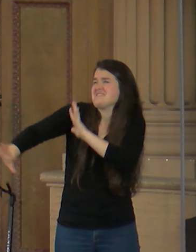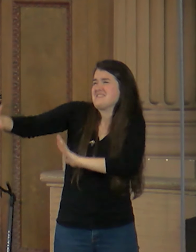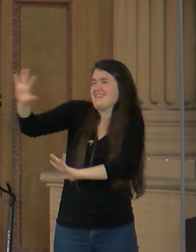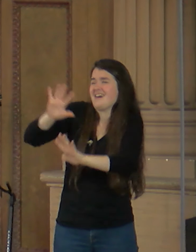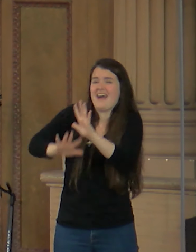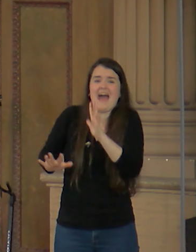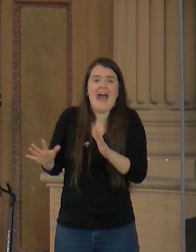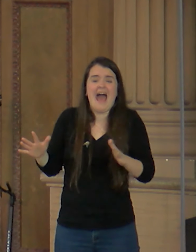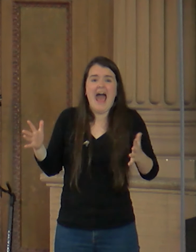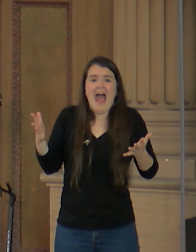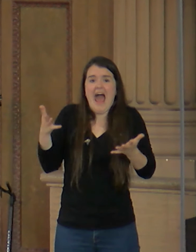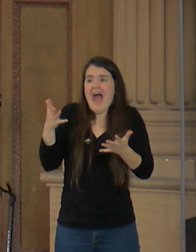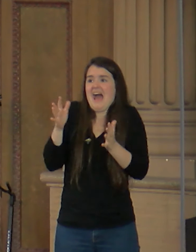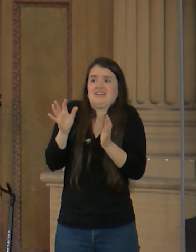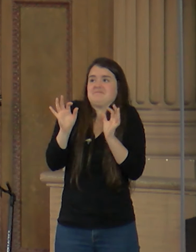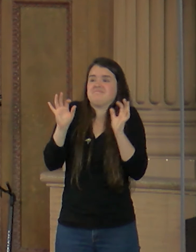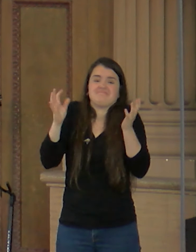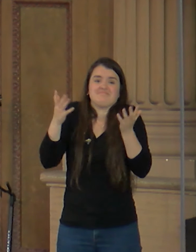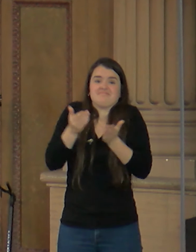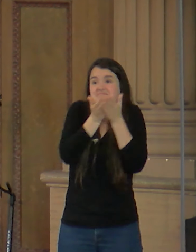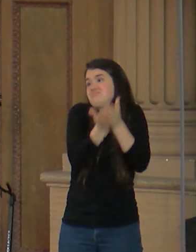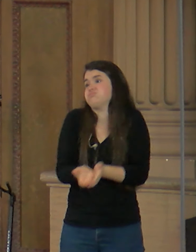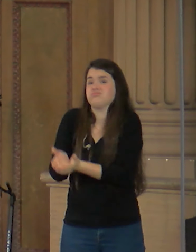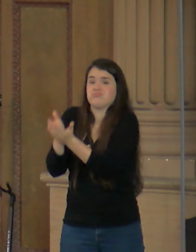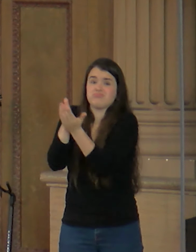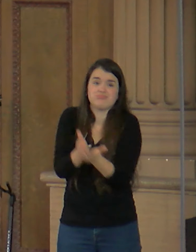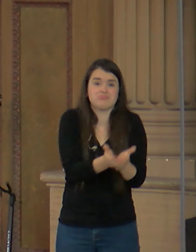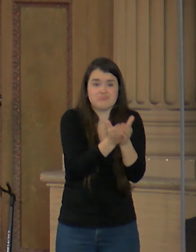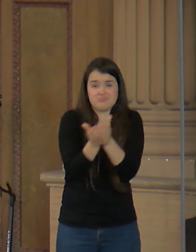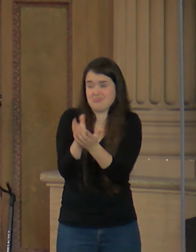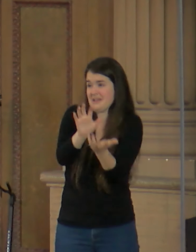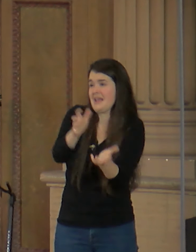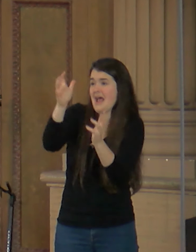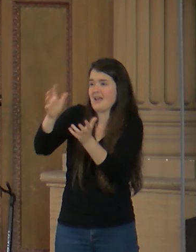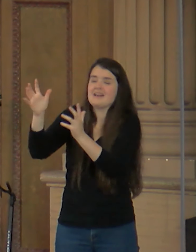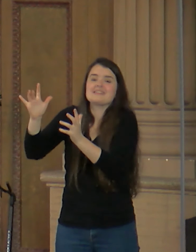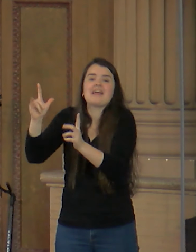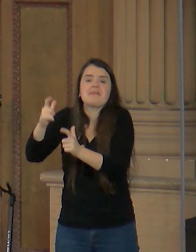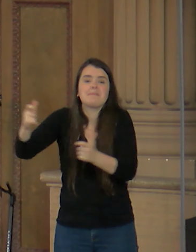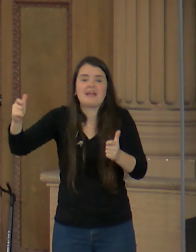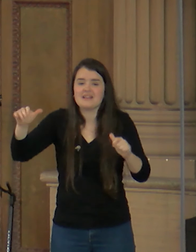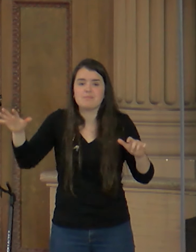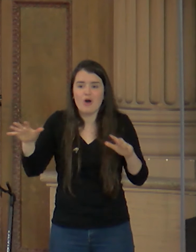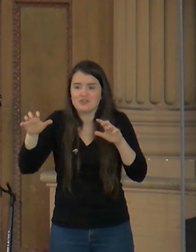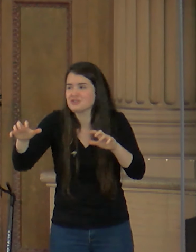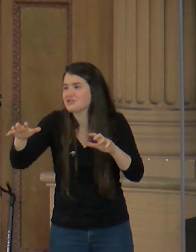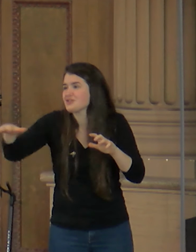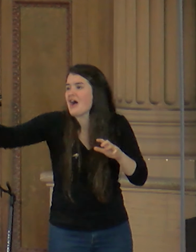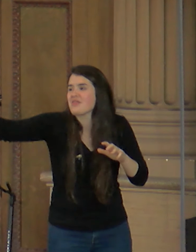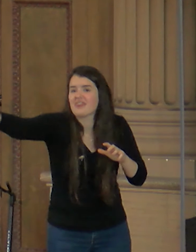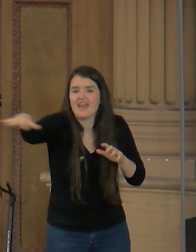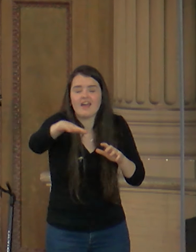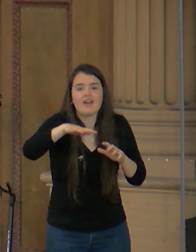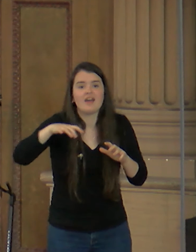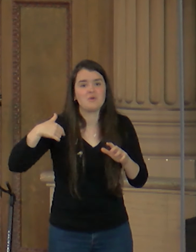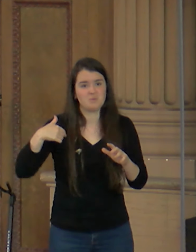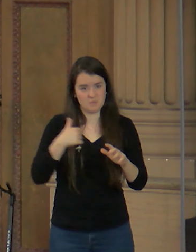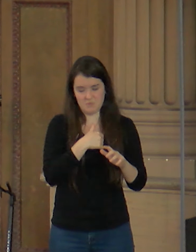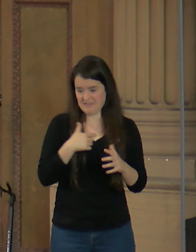mysterious, unpredictable. It's chaotic. It's like the biggest monster there is out there. There's a lot that scares us about the